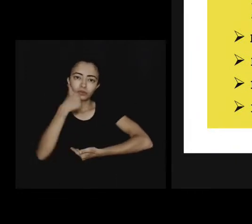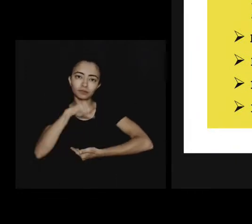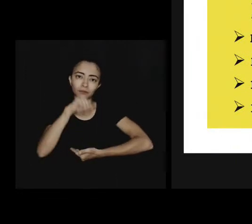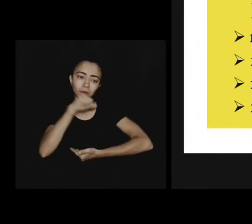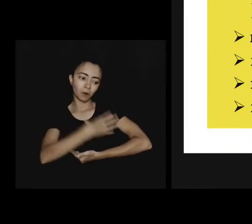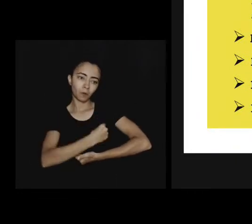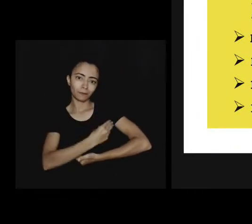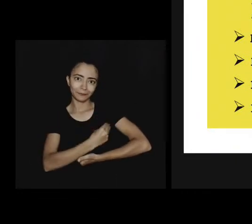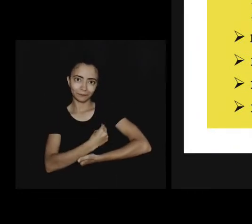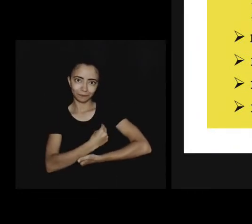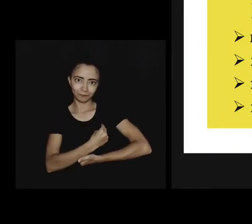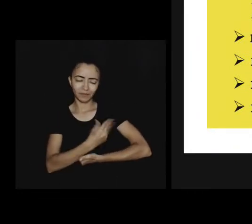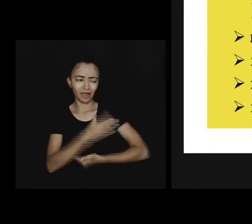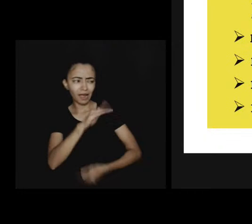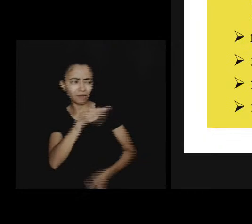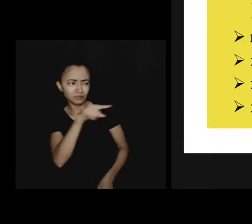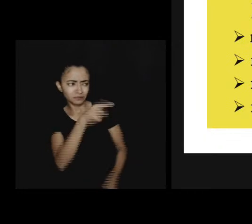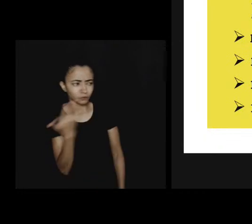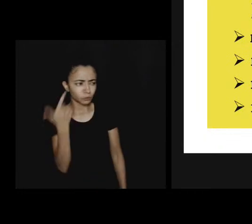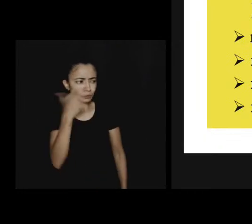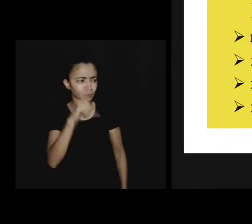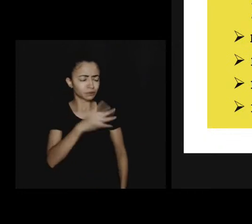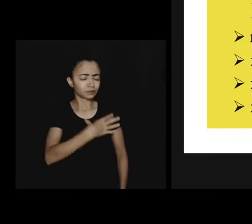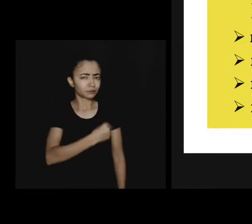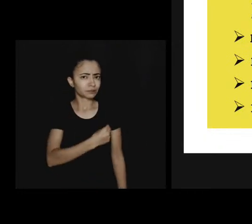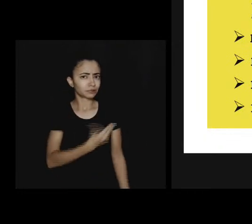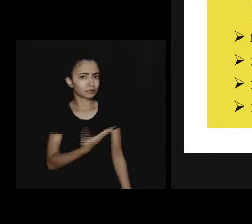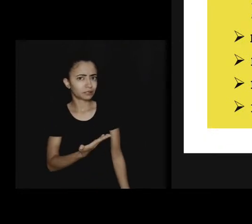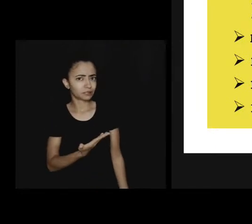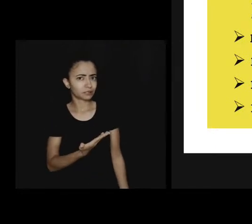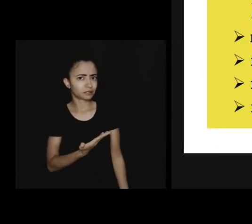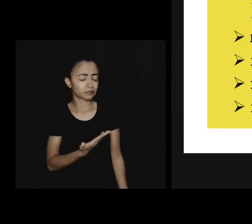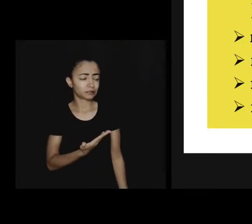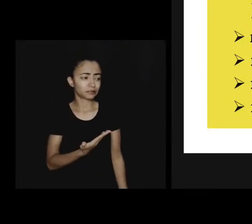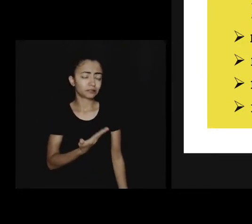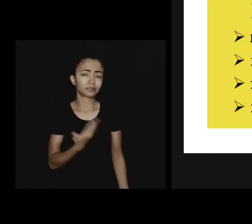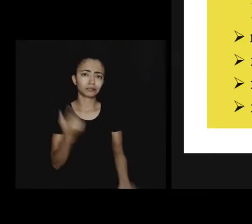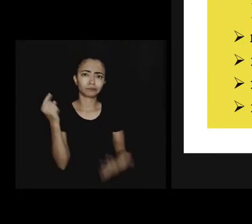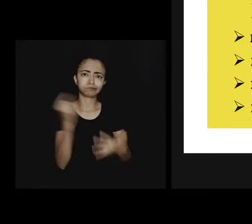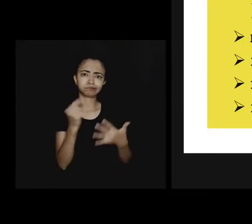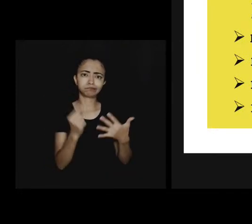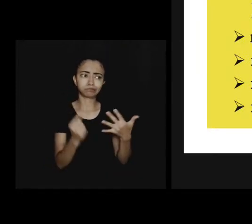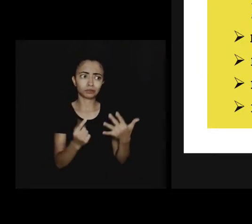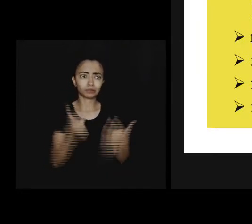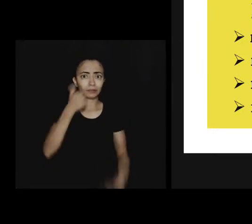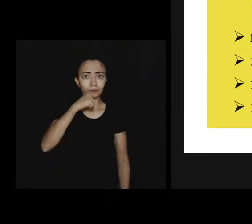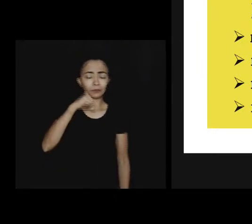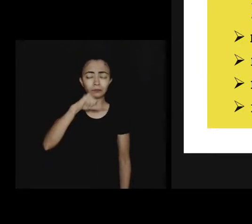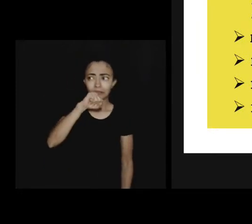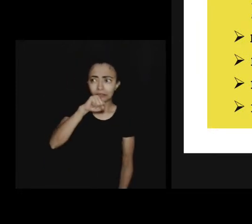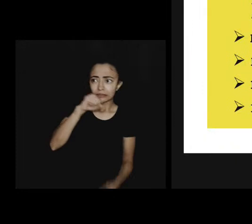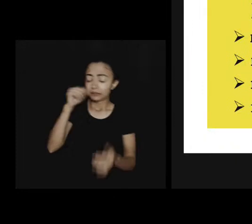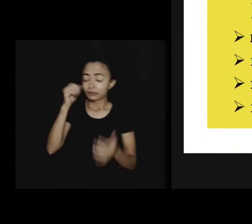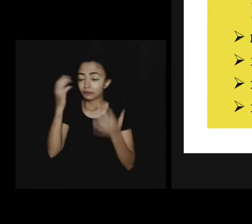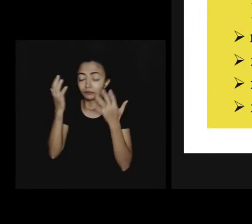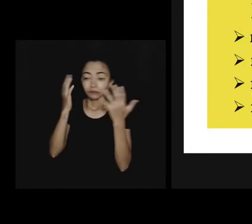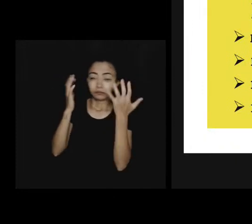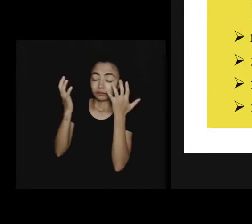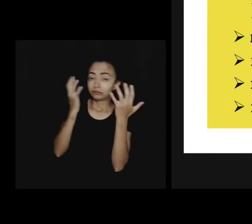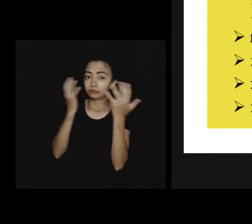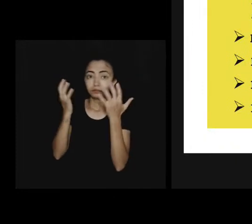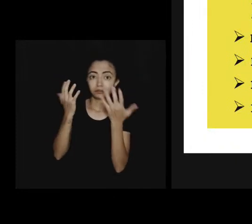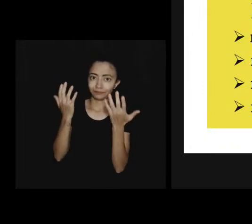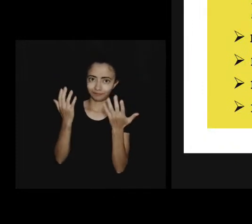for her also are messages that they share and echo back. Healthcare providers who get messages that this isn't really